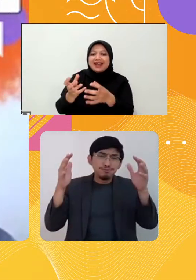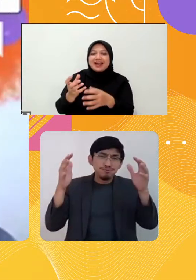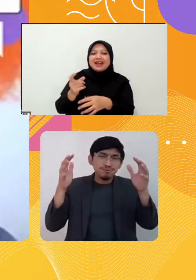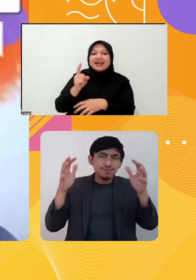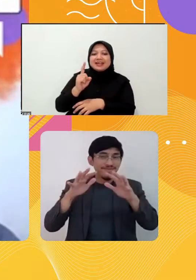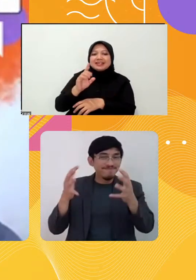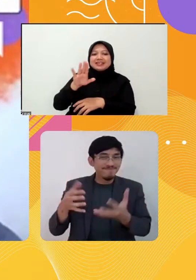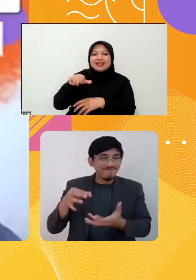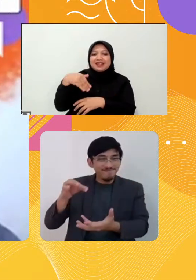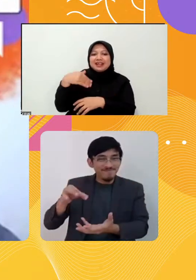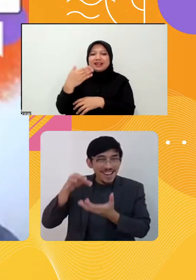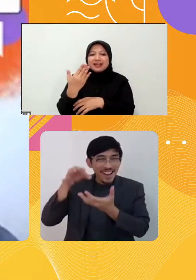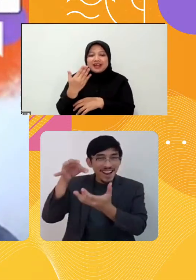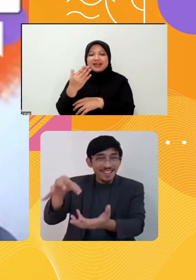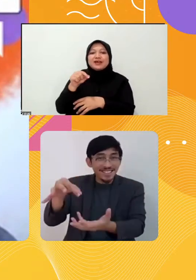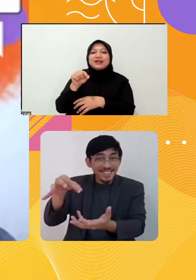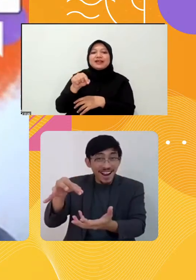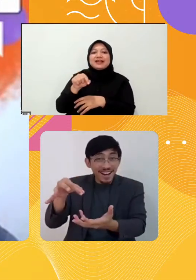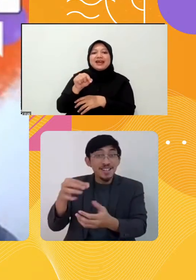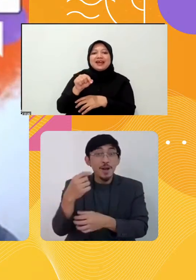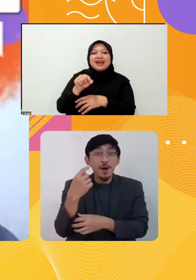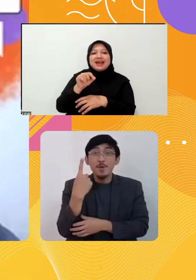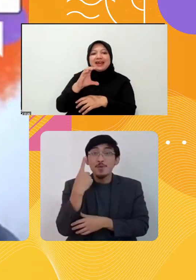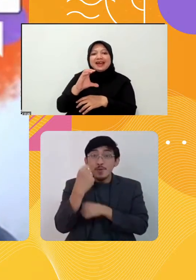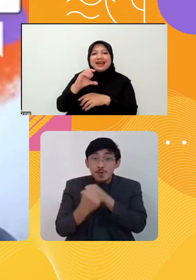Canva Pro, and